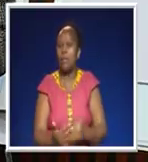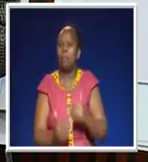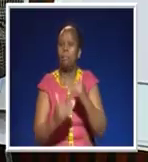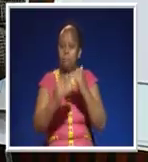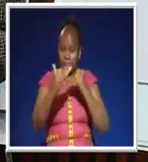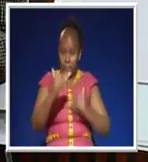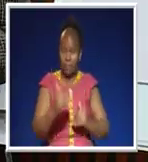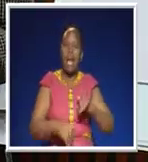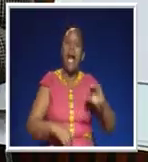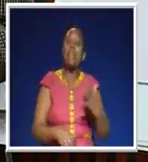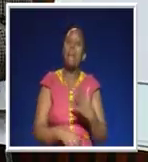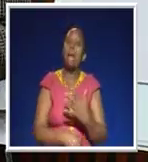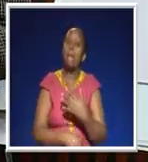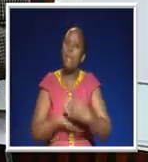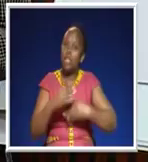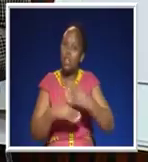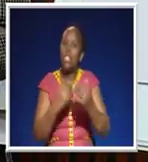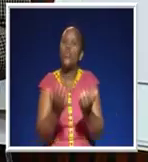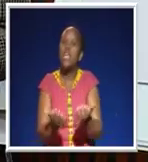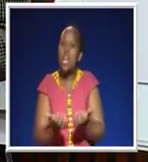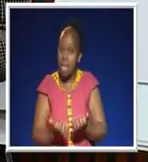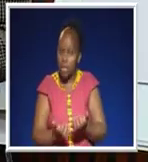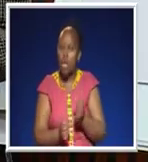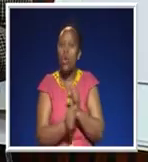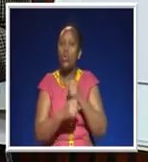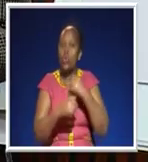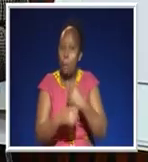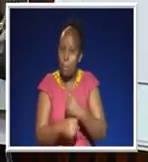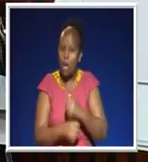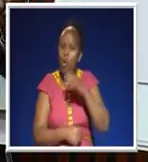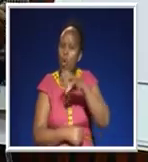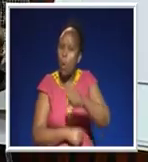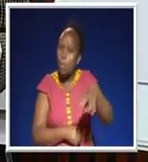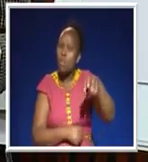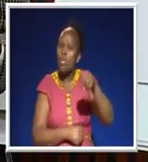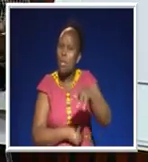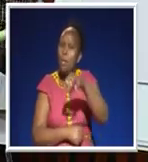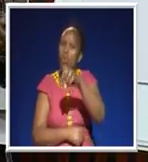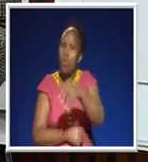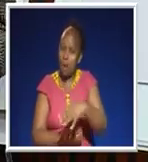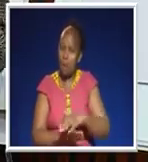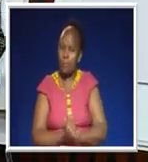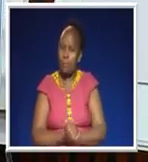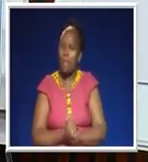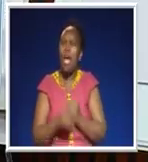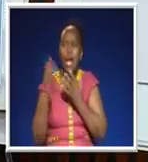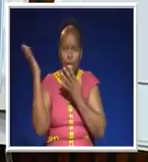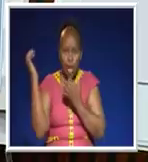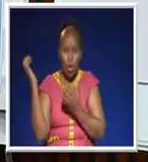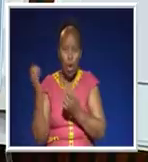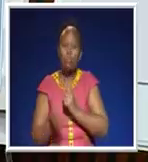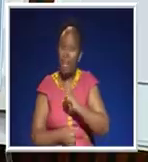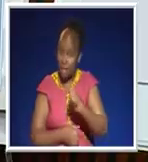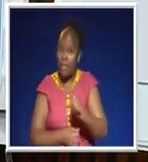other materials that we require to make compost manure. And I hope you are taking them